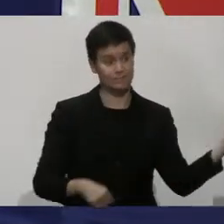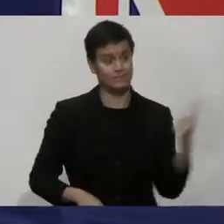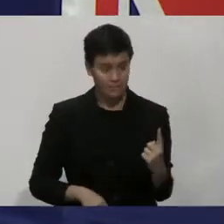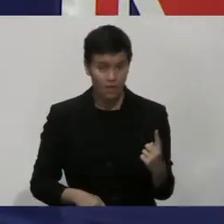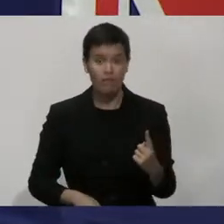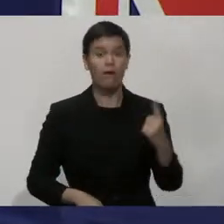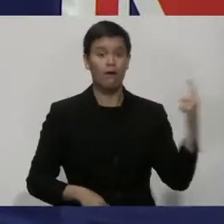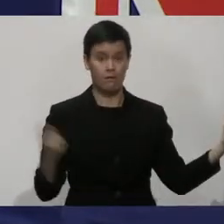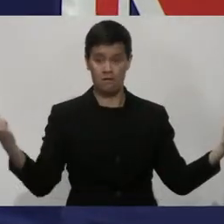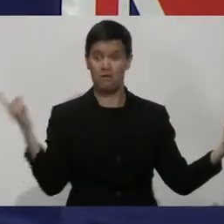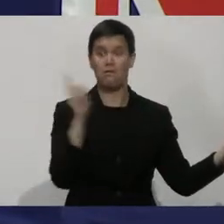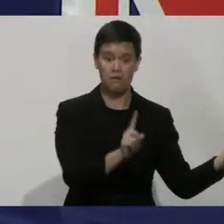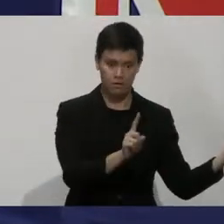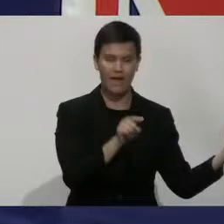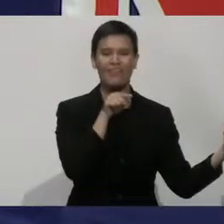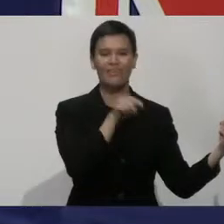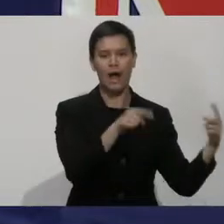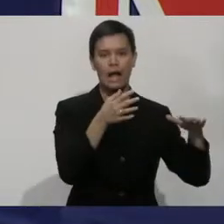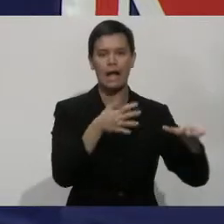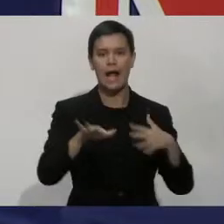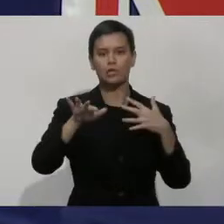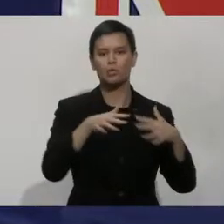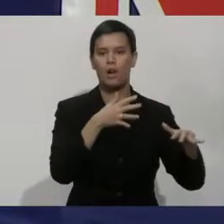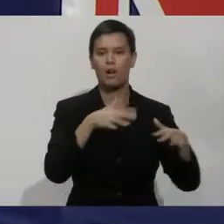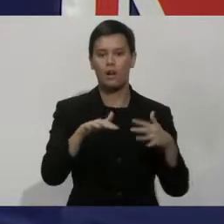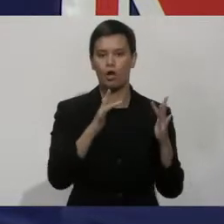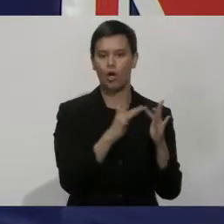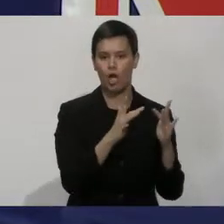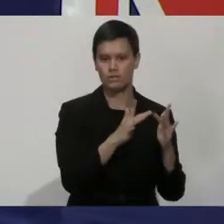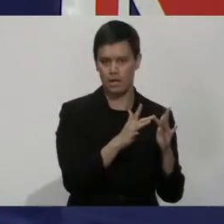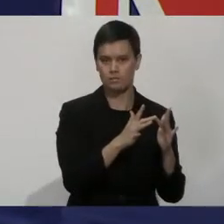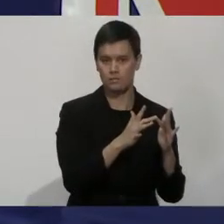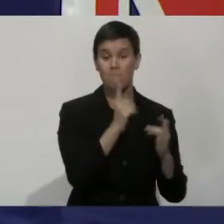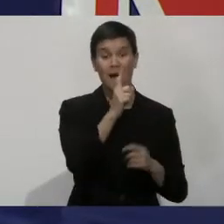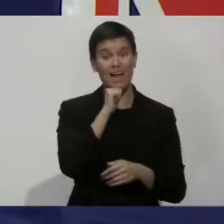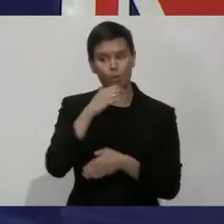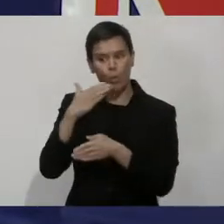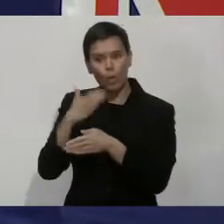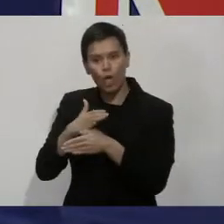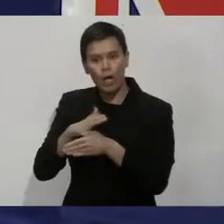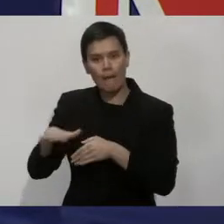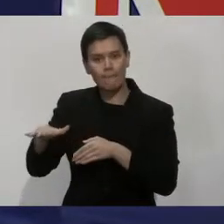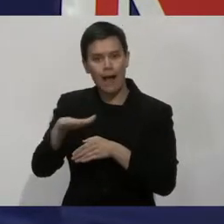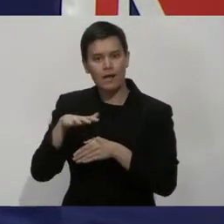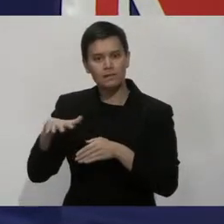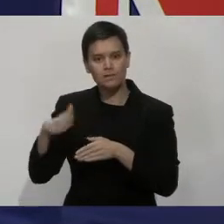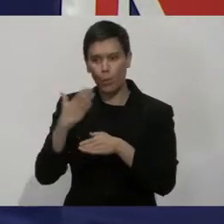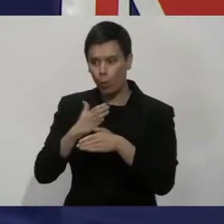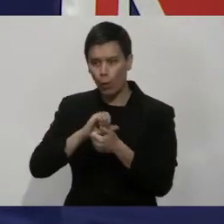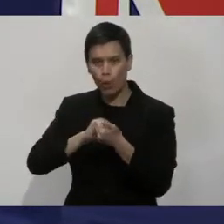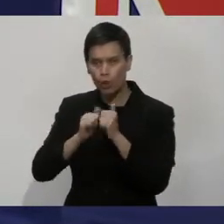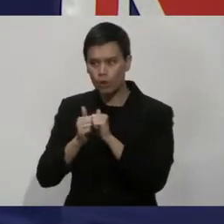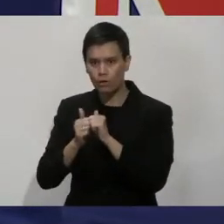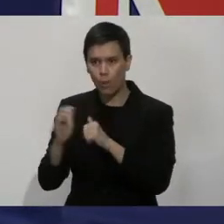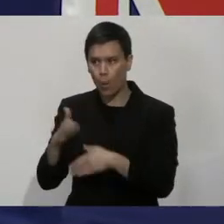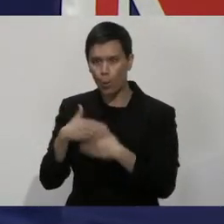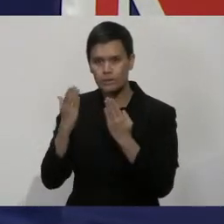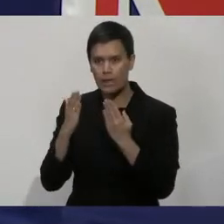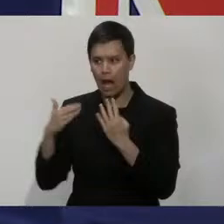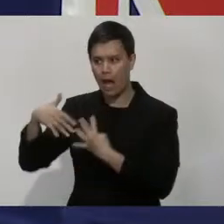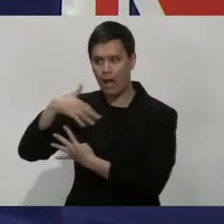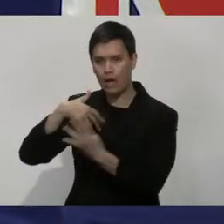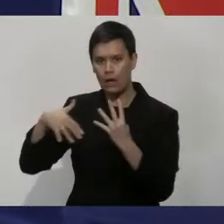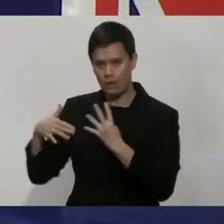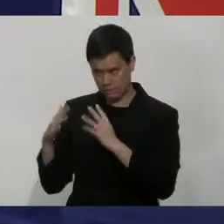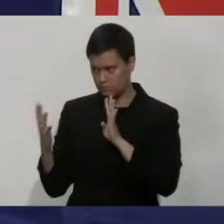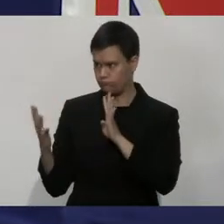But if it had been, say, a workplace, and a good example here is the Americold workplace and the Finance Now workplace,